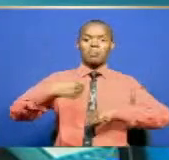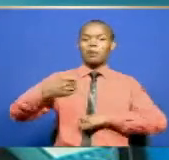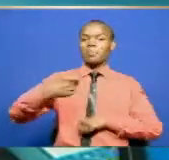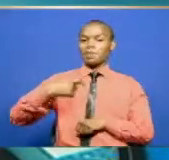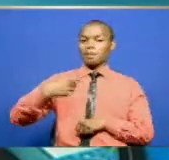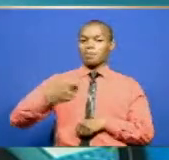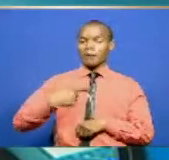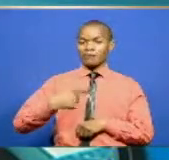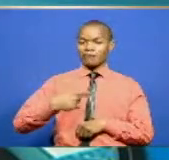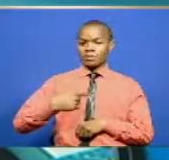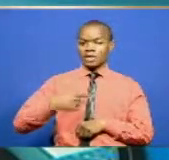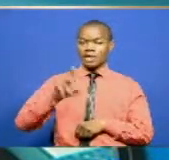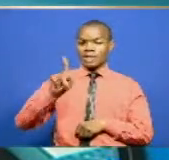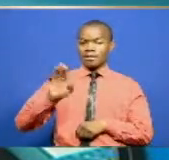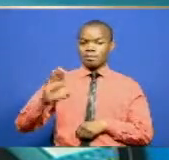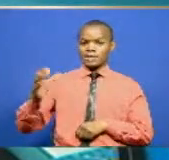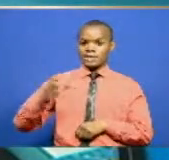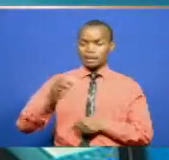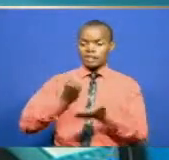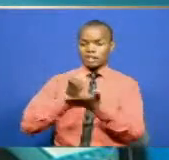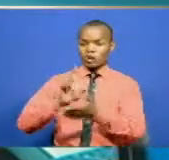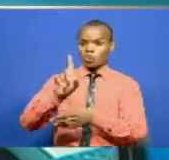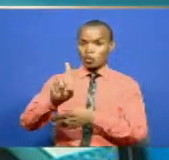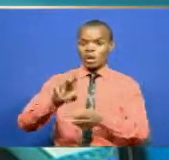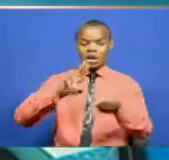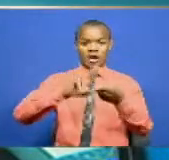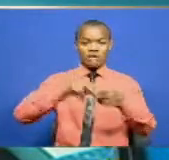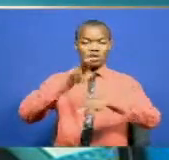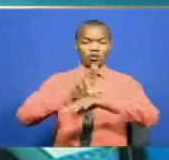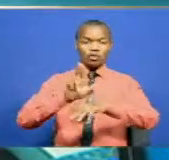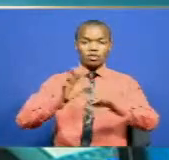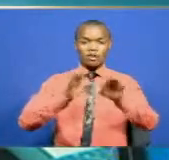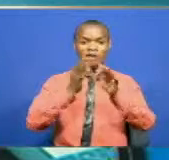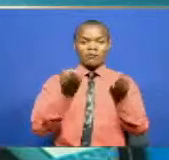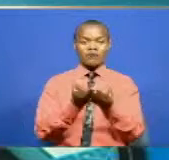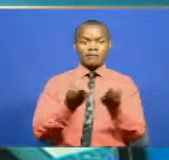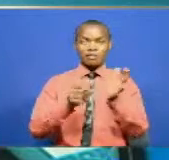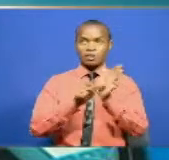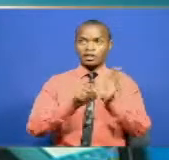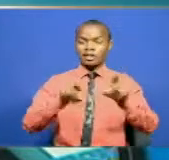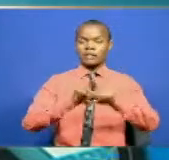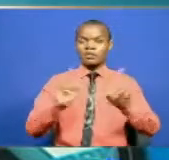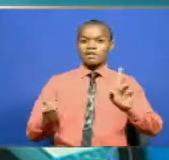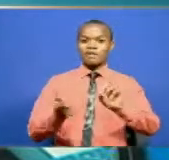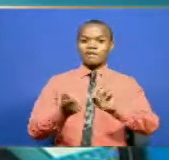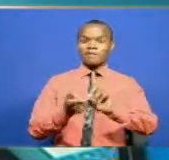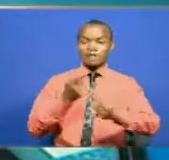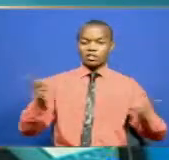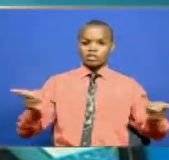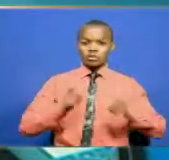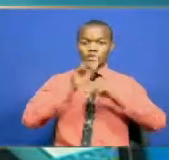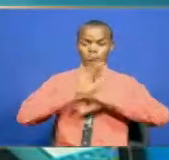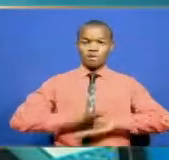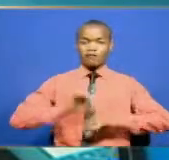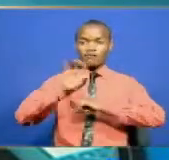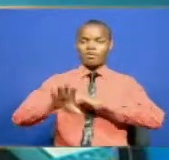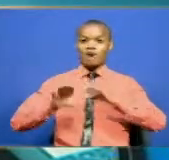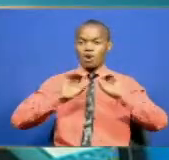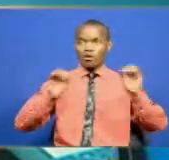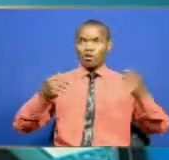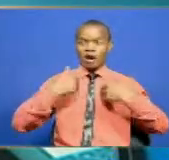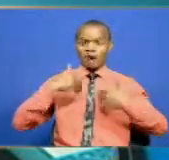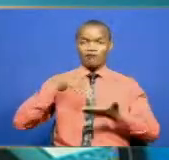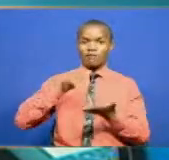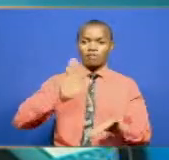purity_museo and at KBC Channel 1 News. The hashtag to use is Family Matters KBC. Let's take a fast commercial break. Don't go too far. We still have plenty